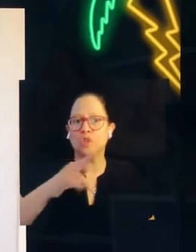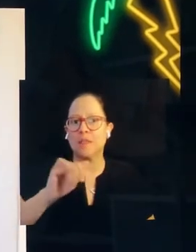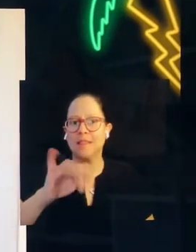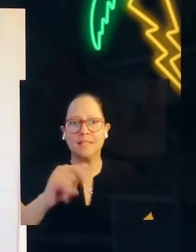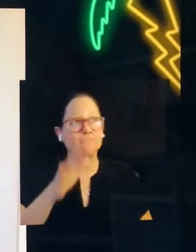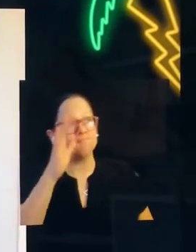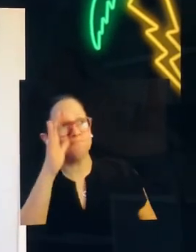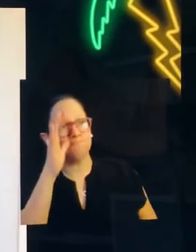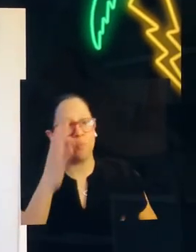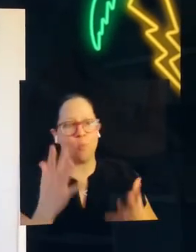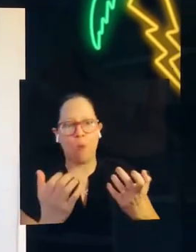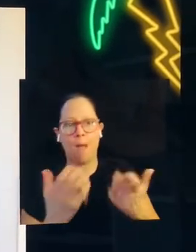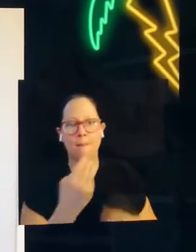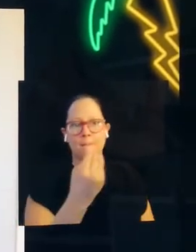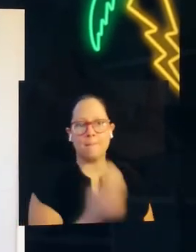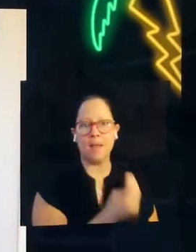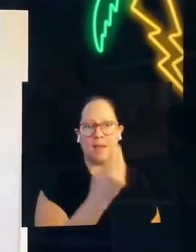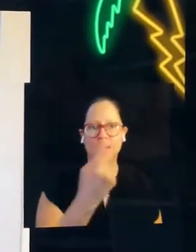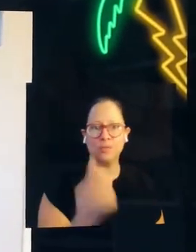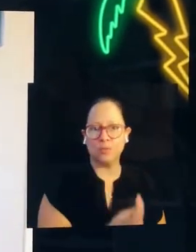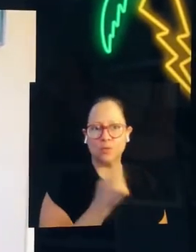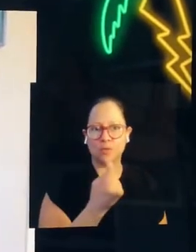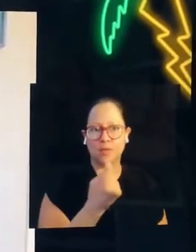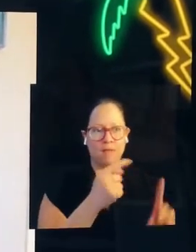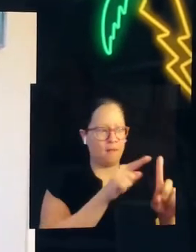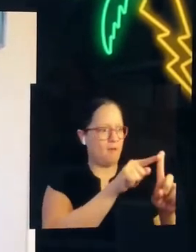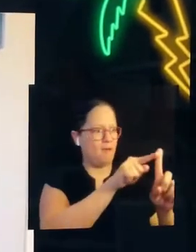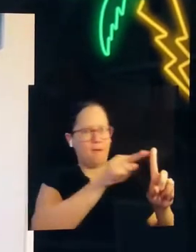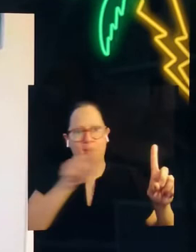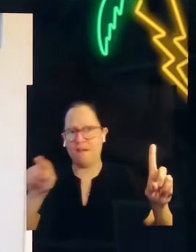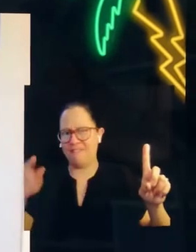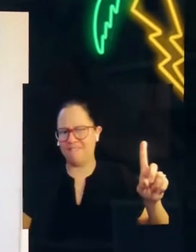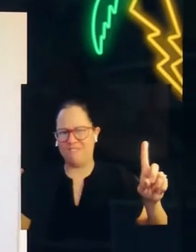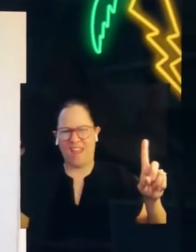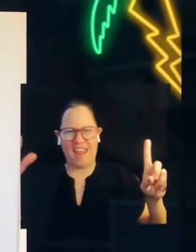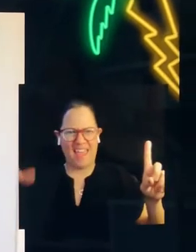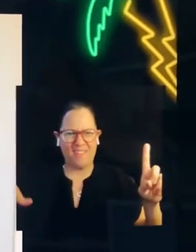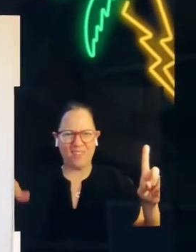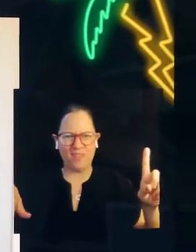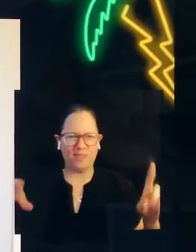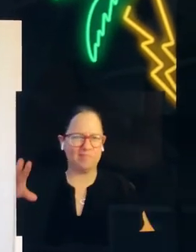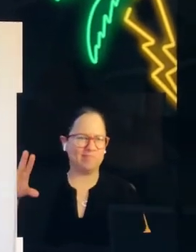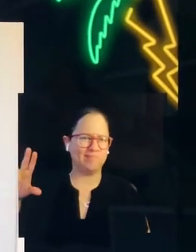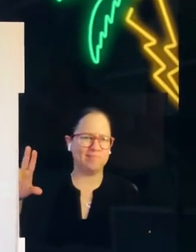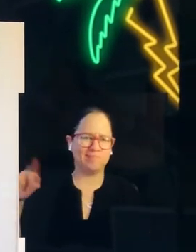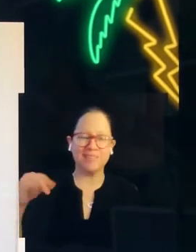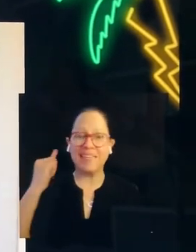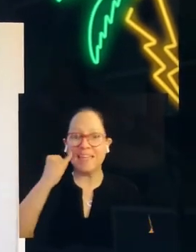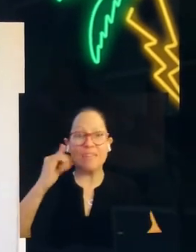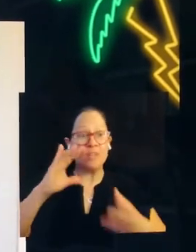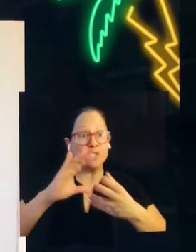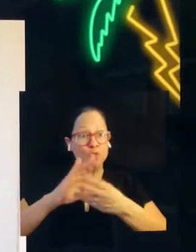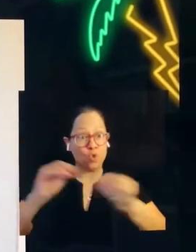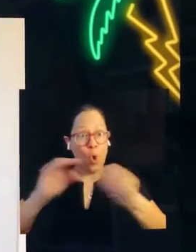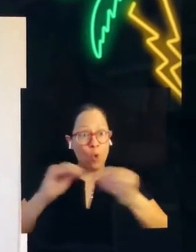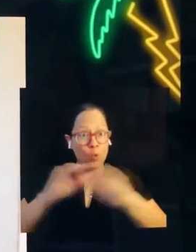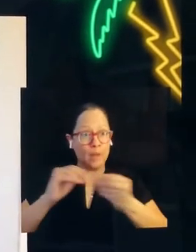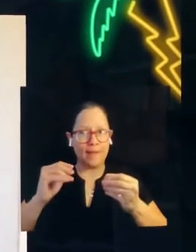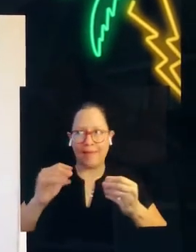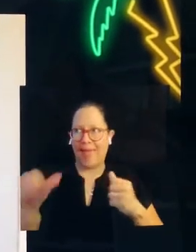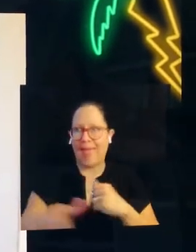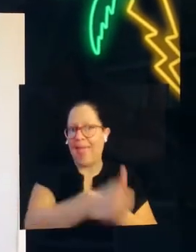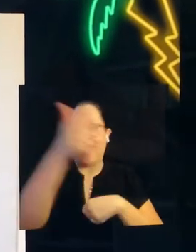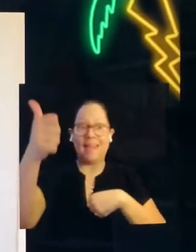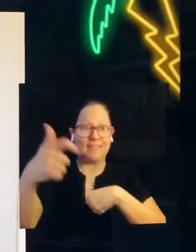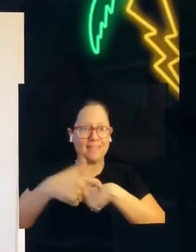receive pitch on Friday afternoon at 5 p.m. You know, especially if it's an evergreen story. If it's news, if it's breaking news,